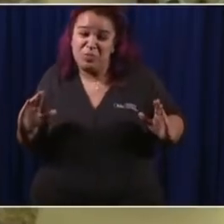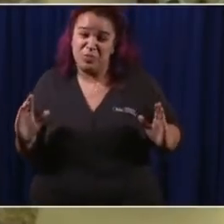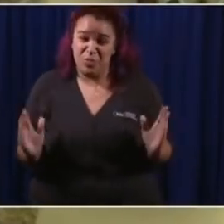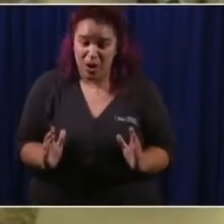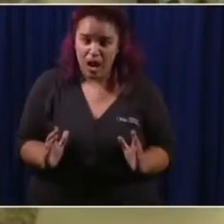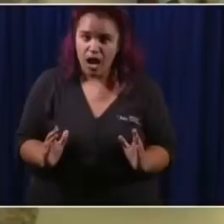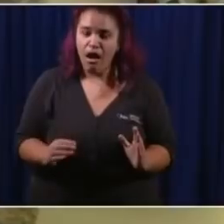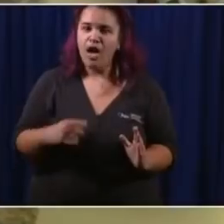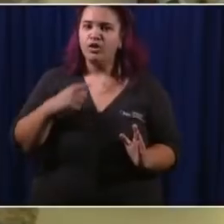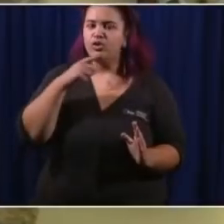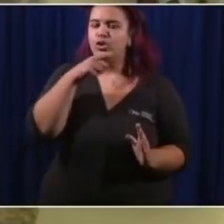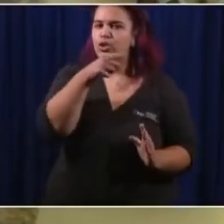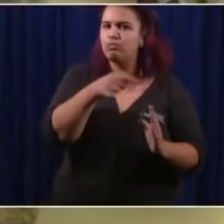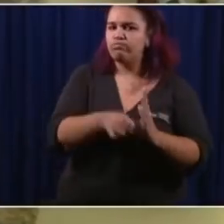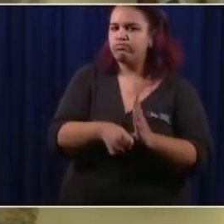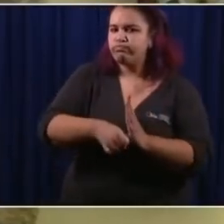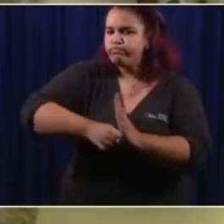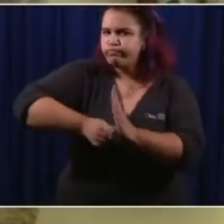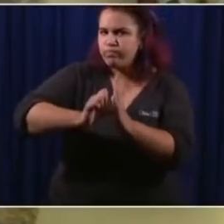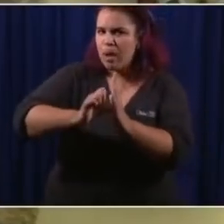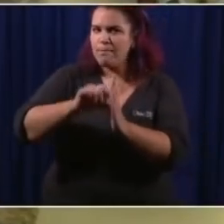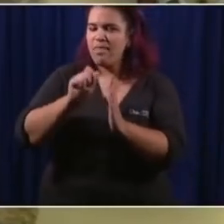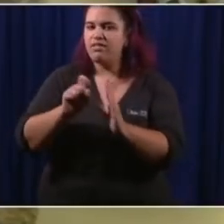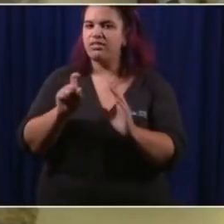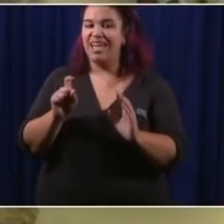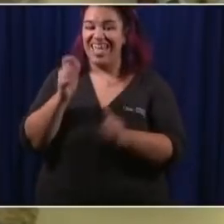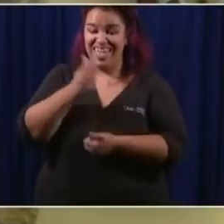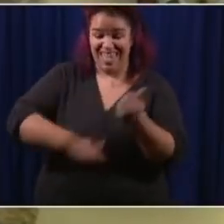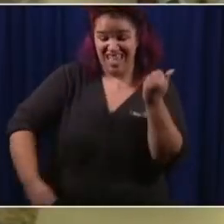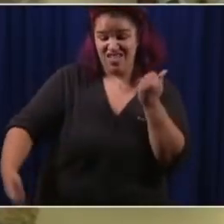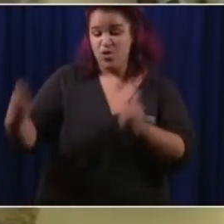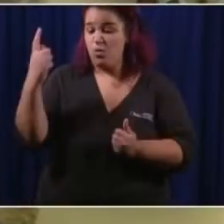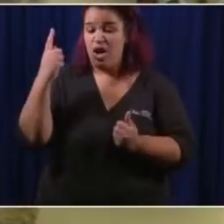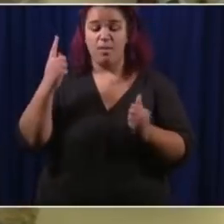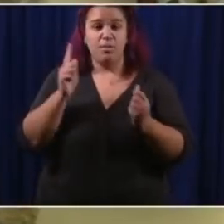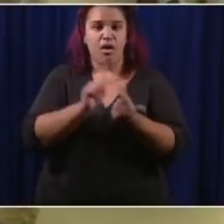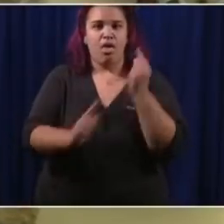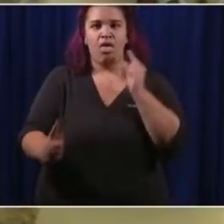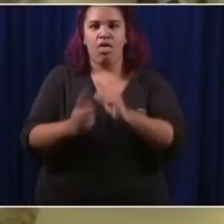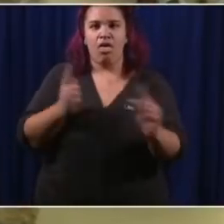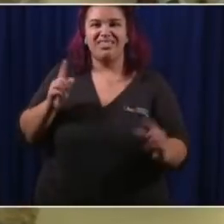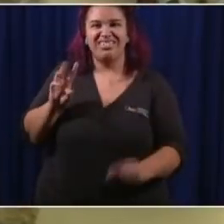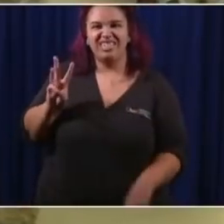social distancing. How can you ensure that all family members will be able to see these events?